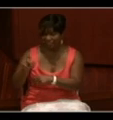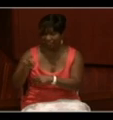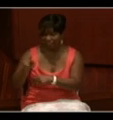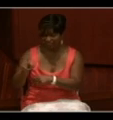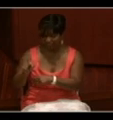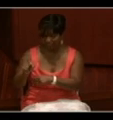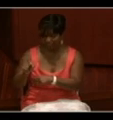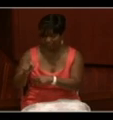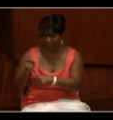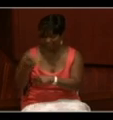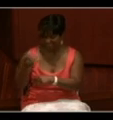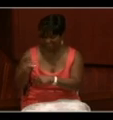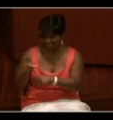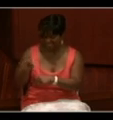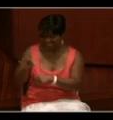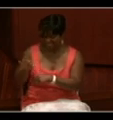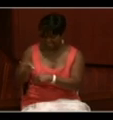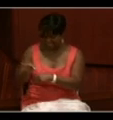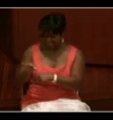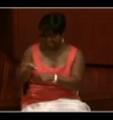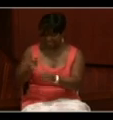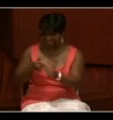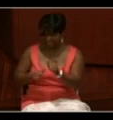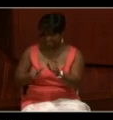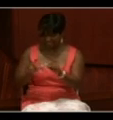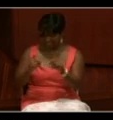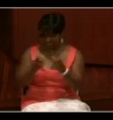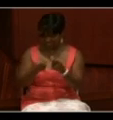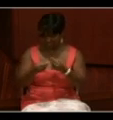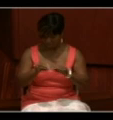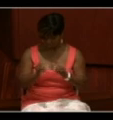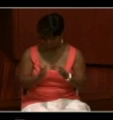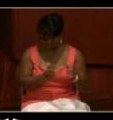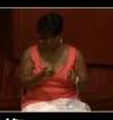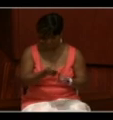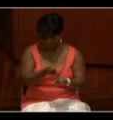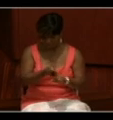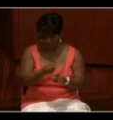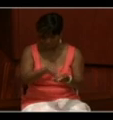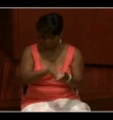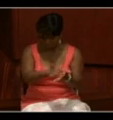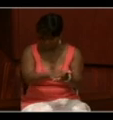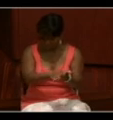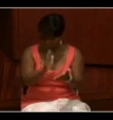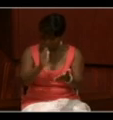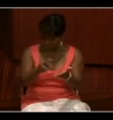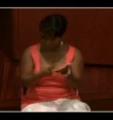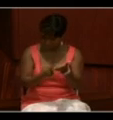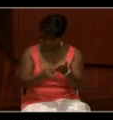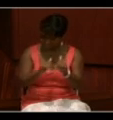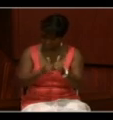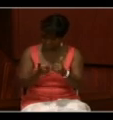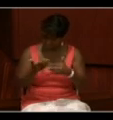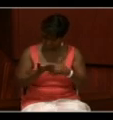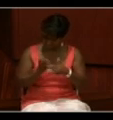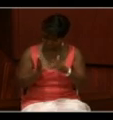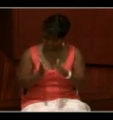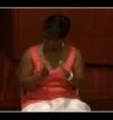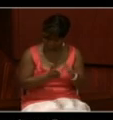each district office of the INS arranged its own records, and we'll talk more later about how these files were